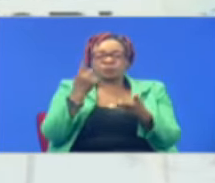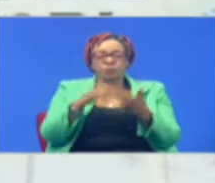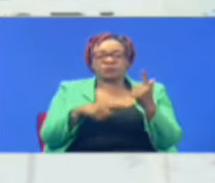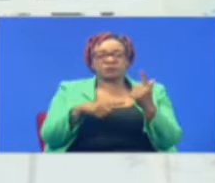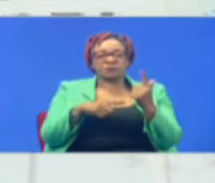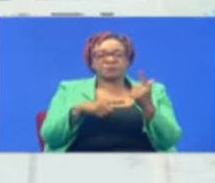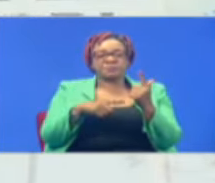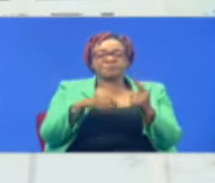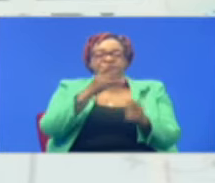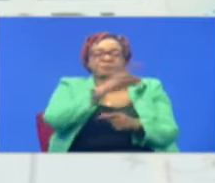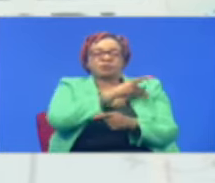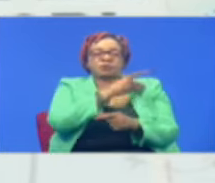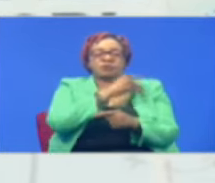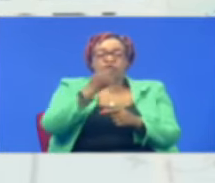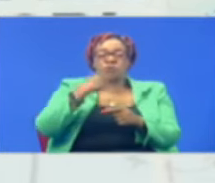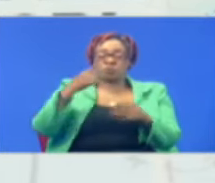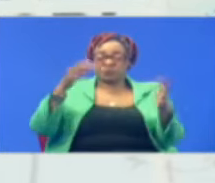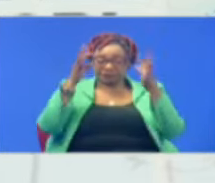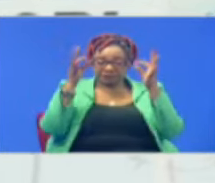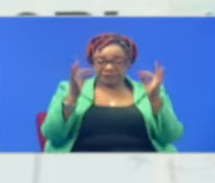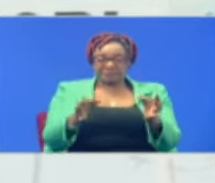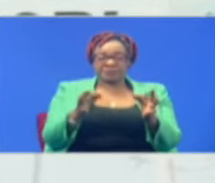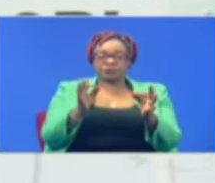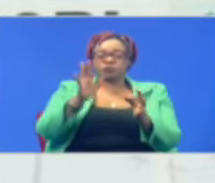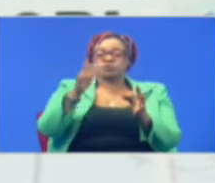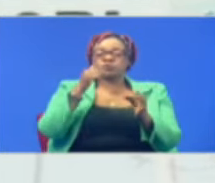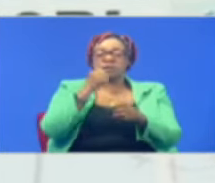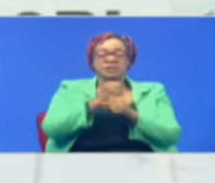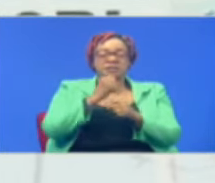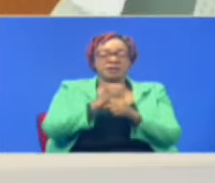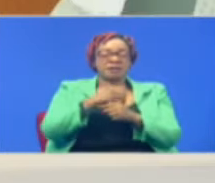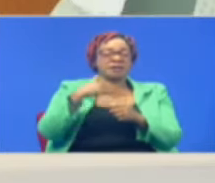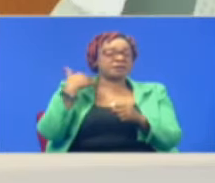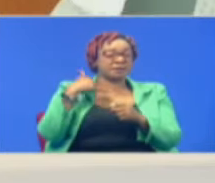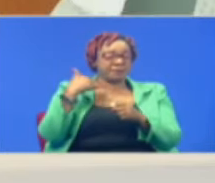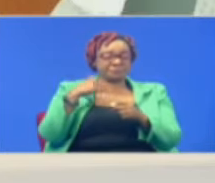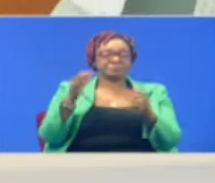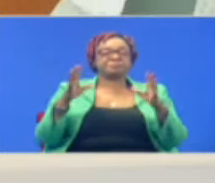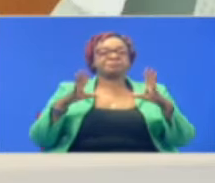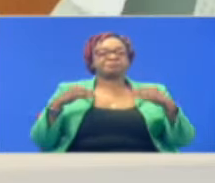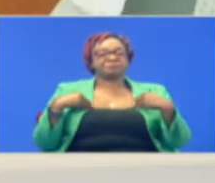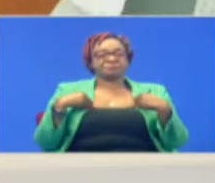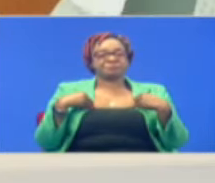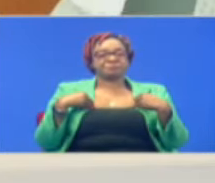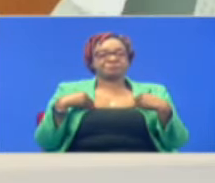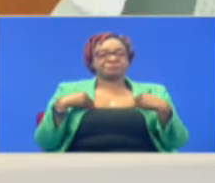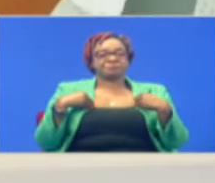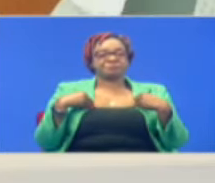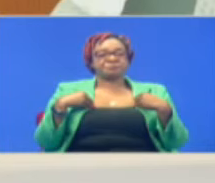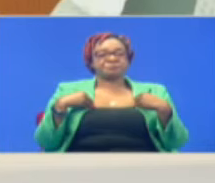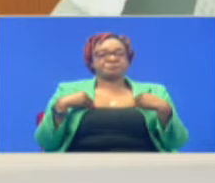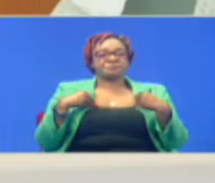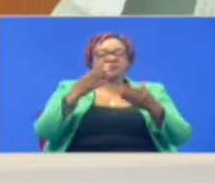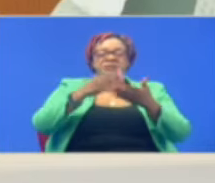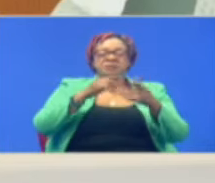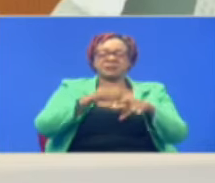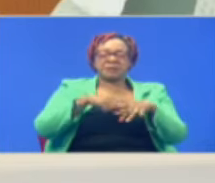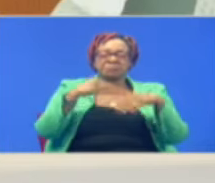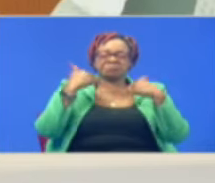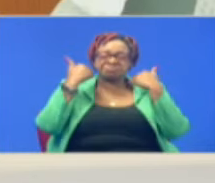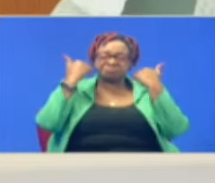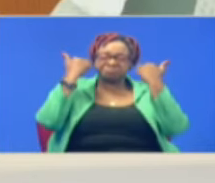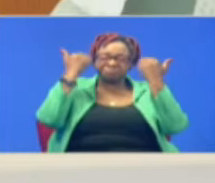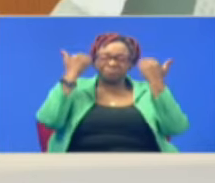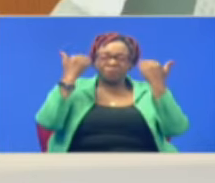who determine the fate of men who have committed the ultimate crime concur. By the time we diagnose even depression or even psychosis or